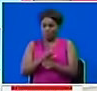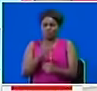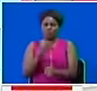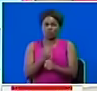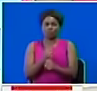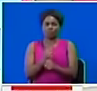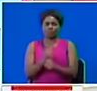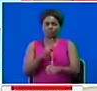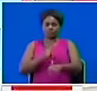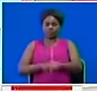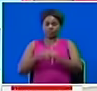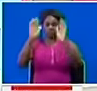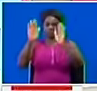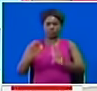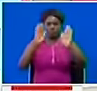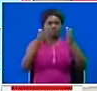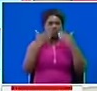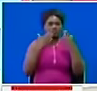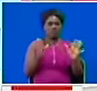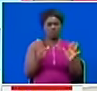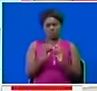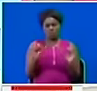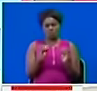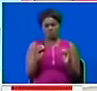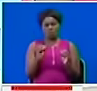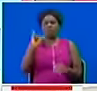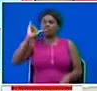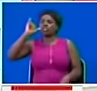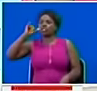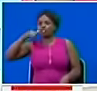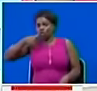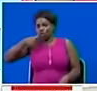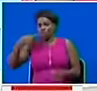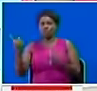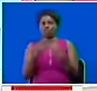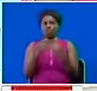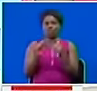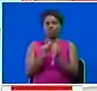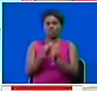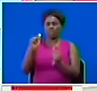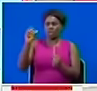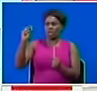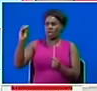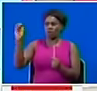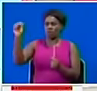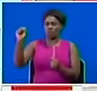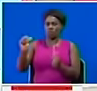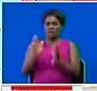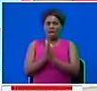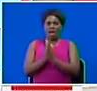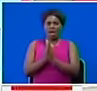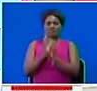this campaign period. We're not done. From 10 p.m., Joe Agea will be speaking with Amos Kimunya as well as Professor Anyang